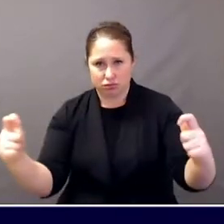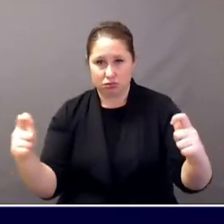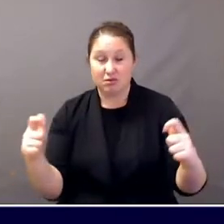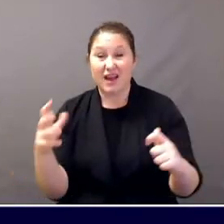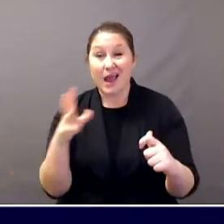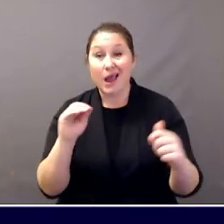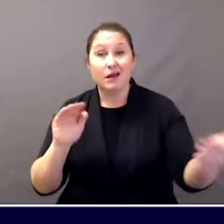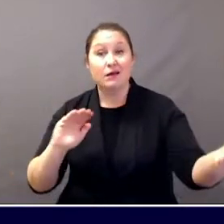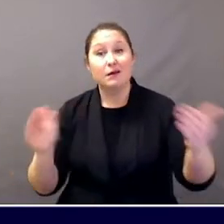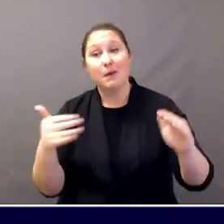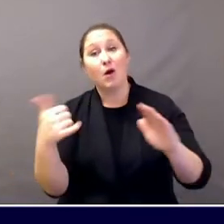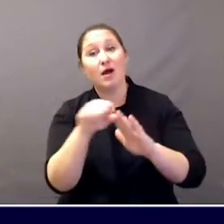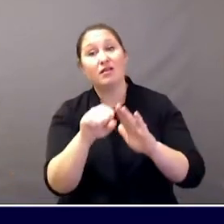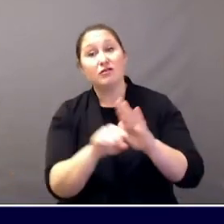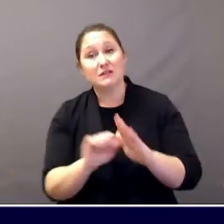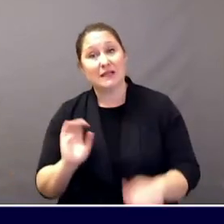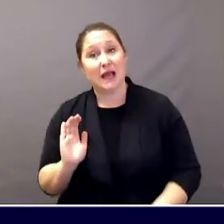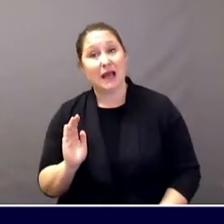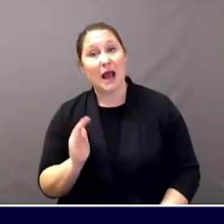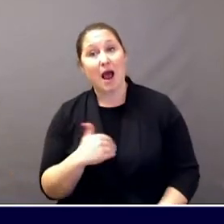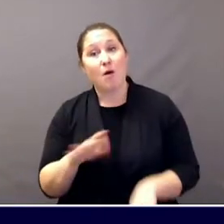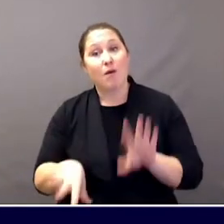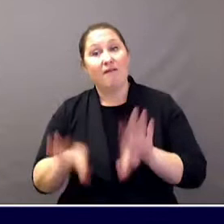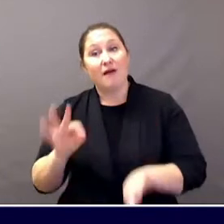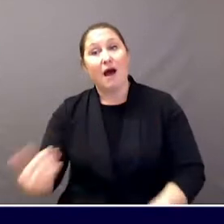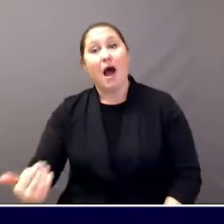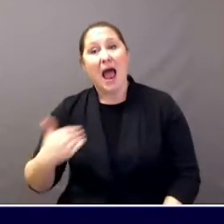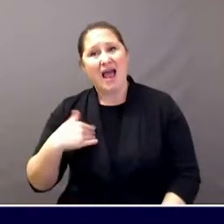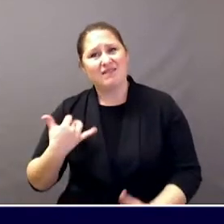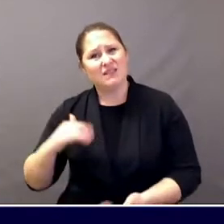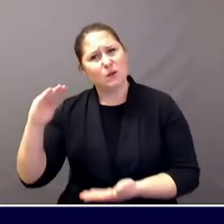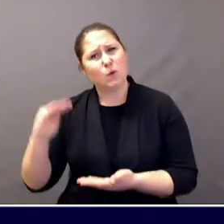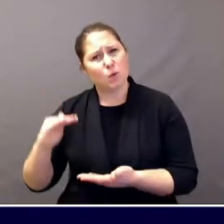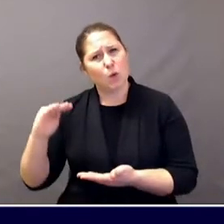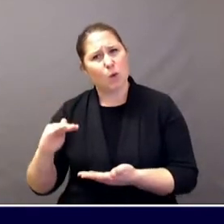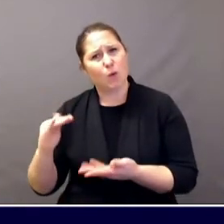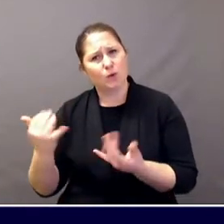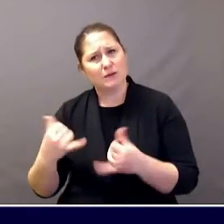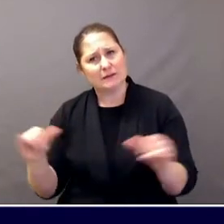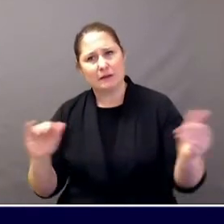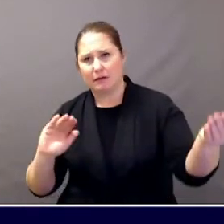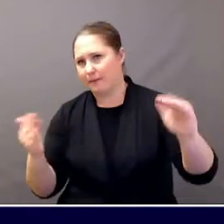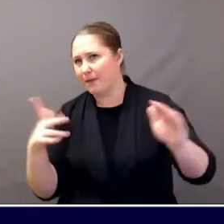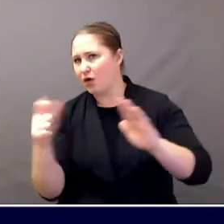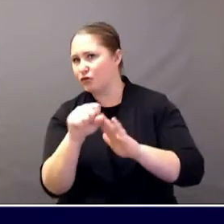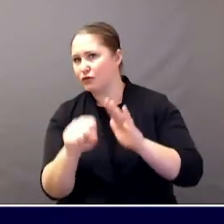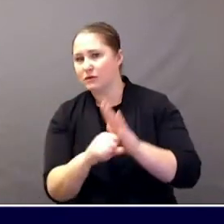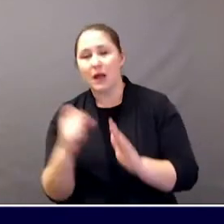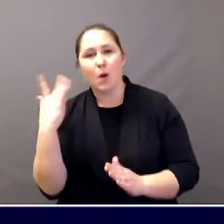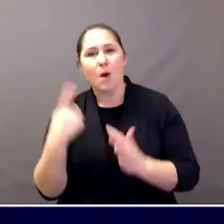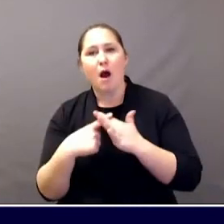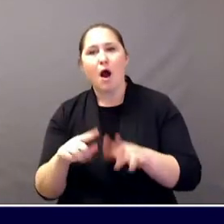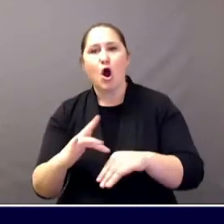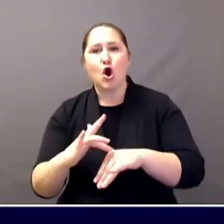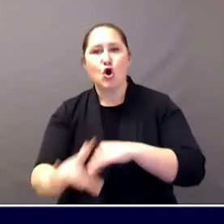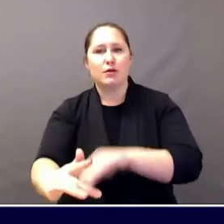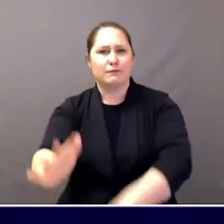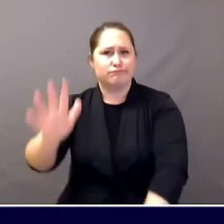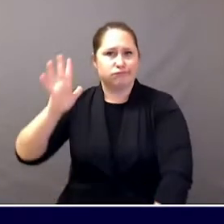important counts, and relatively high in vaccinations because we started early and we involved